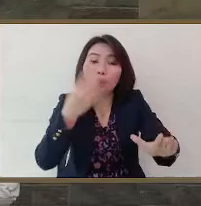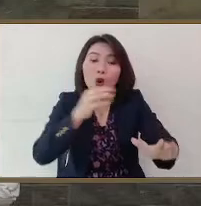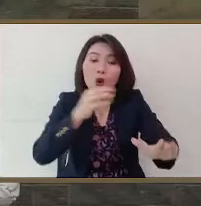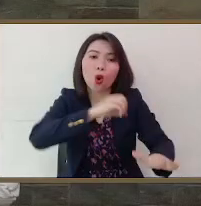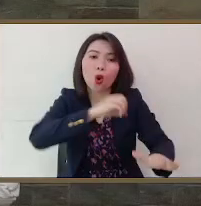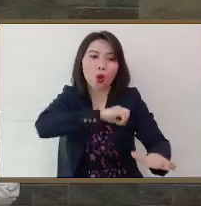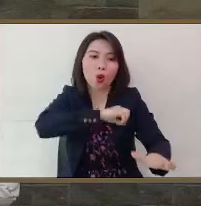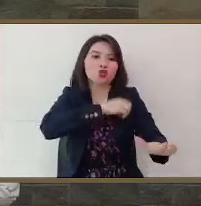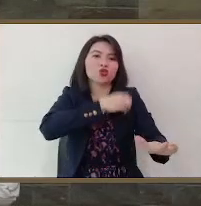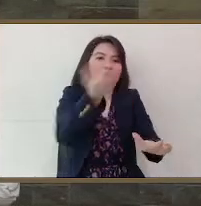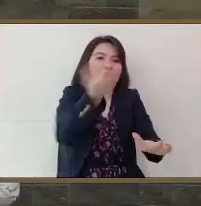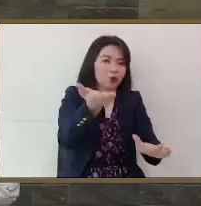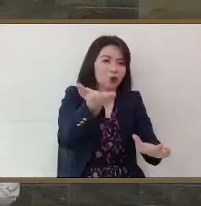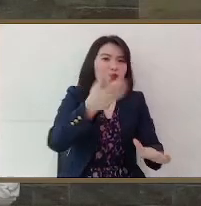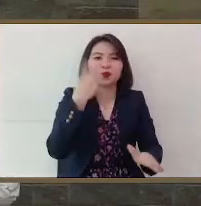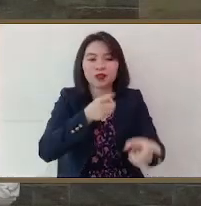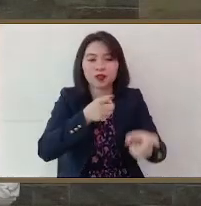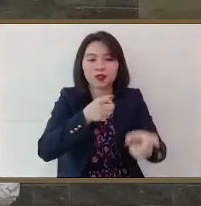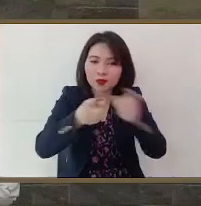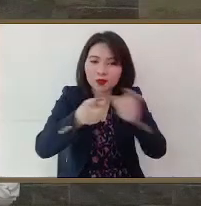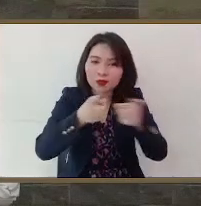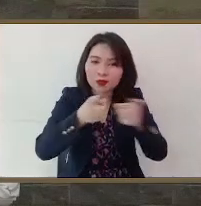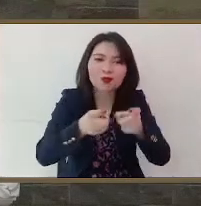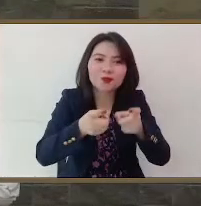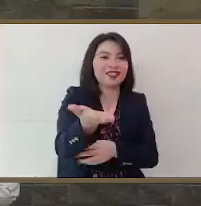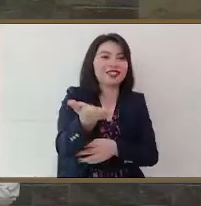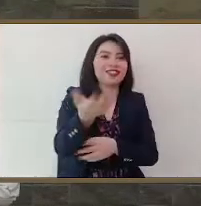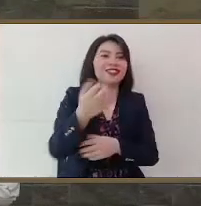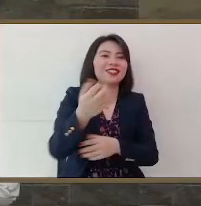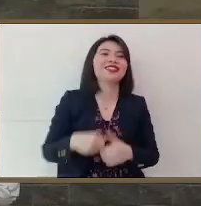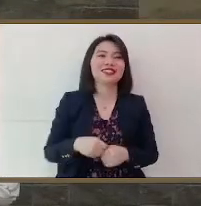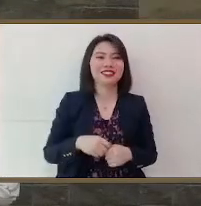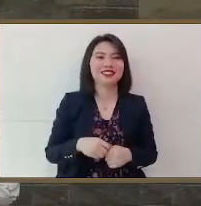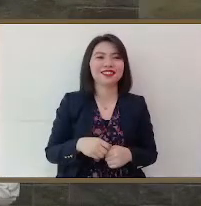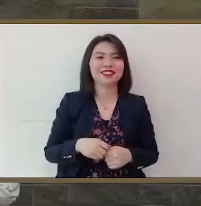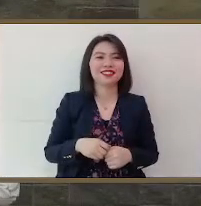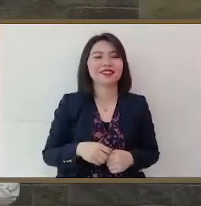Who controls you? Who owns you?